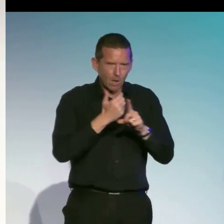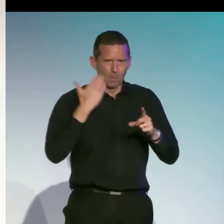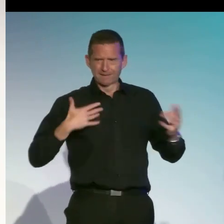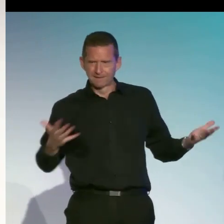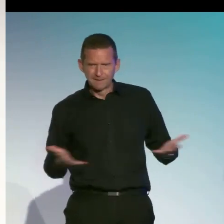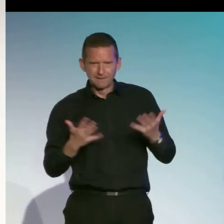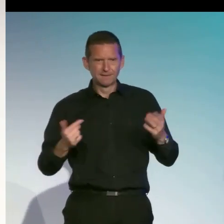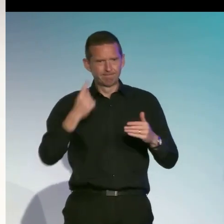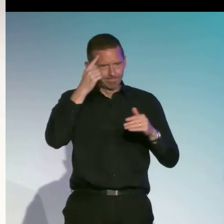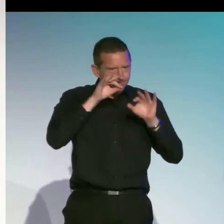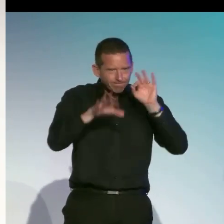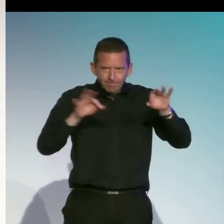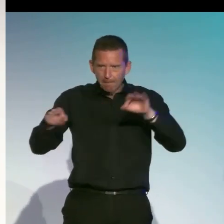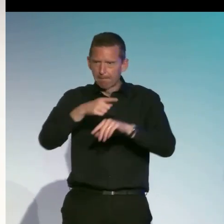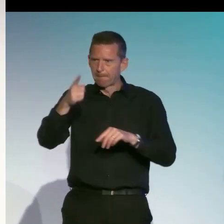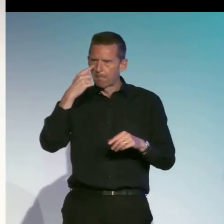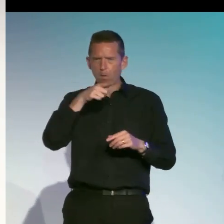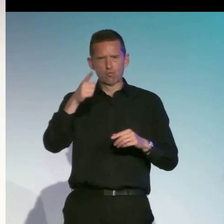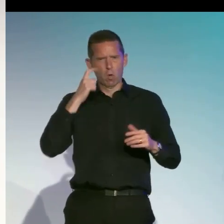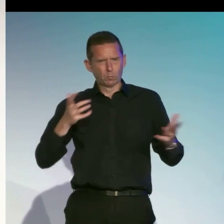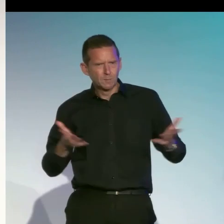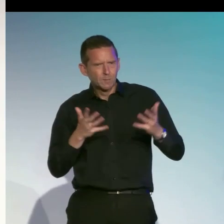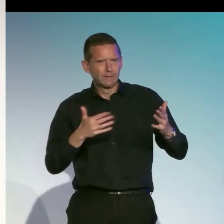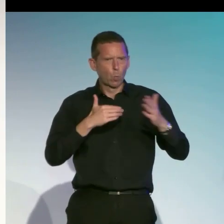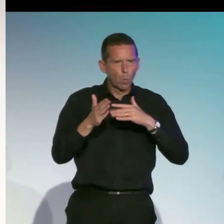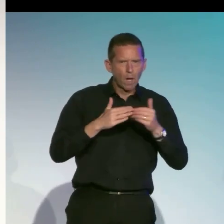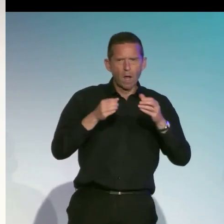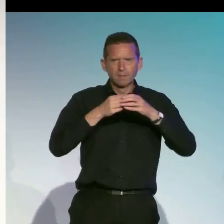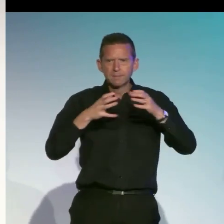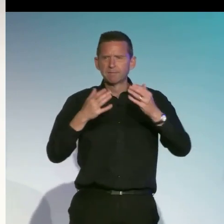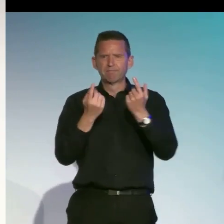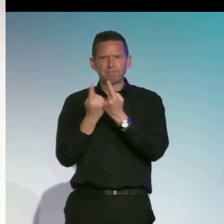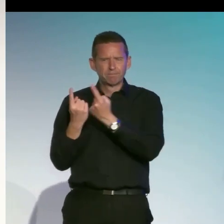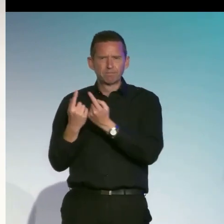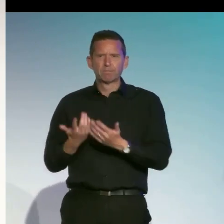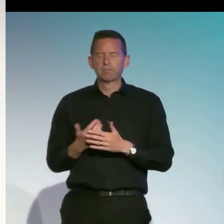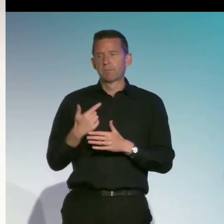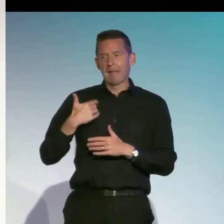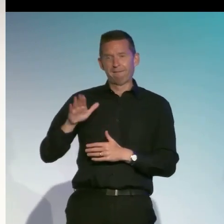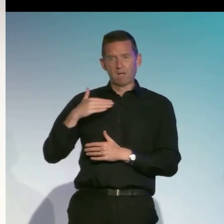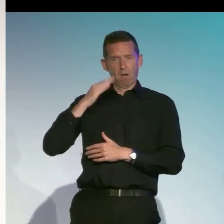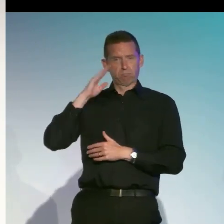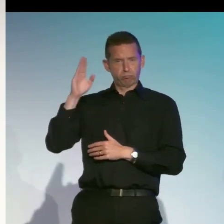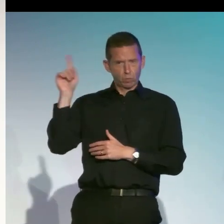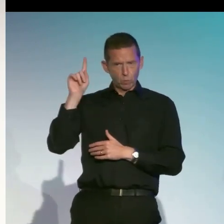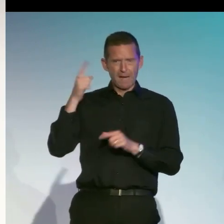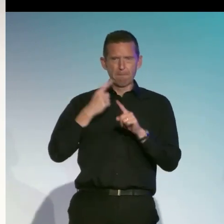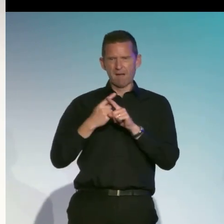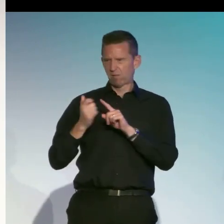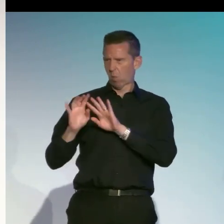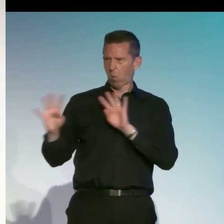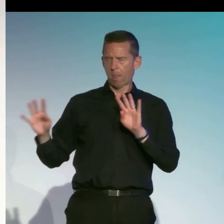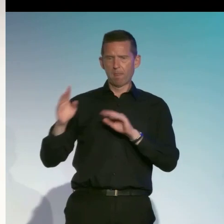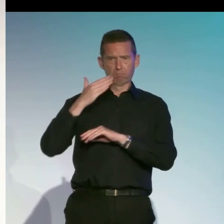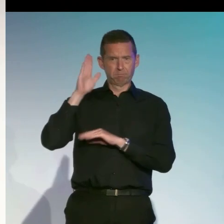to encourage people to go out and do more, to organize. So, after my talk today, hopefully, and of course all the talks here today